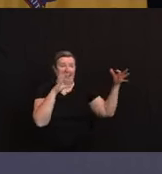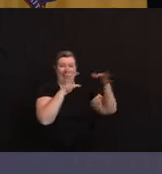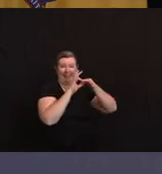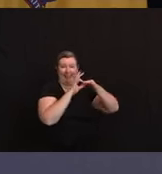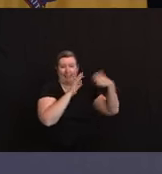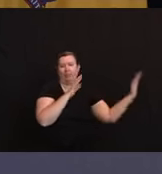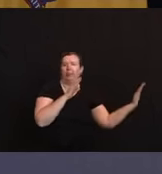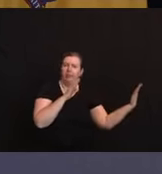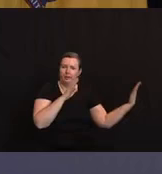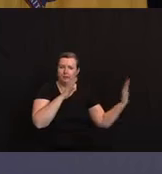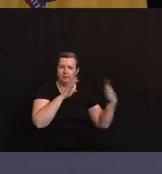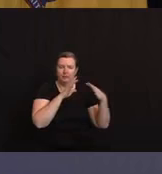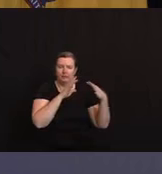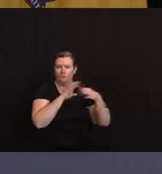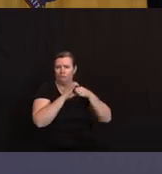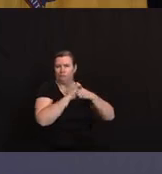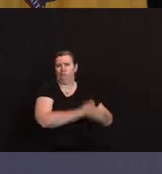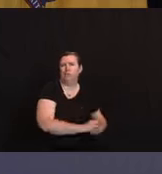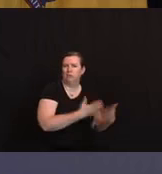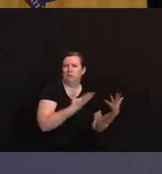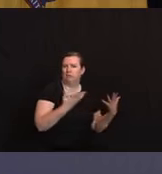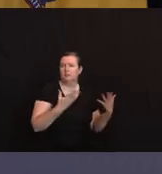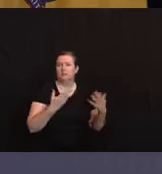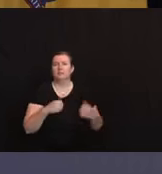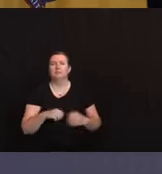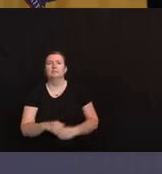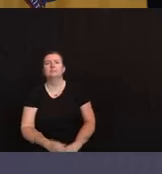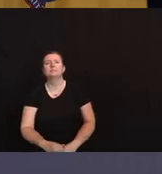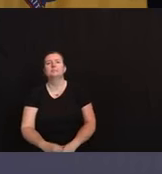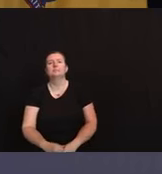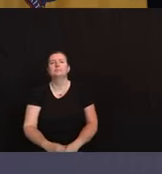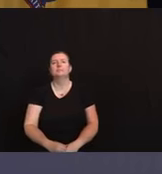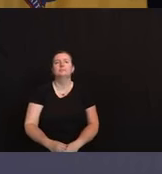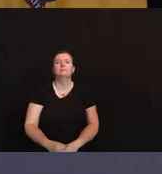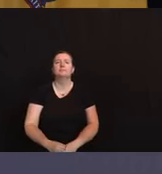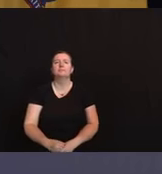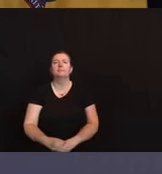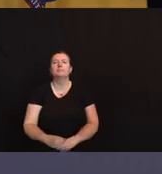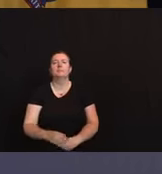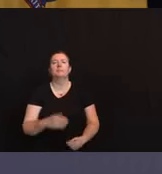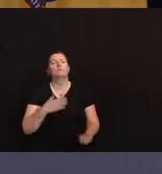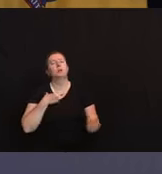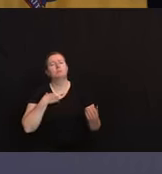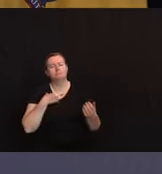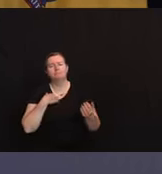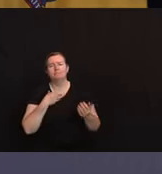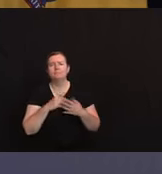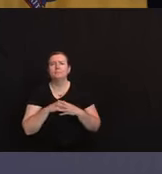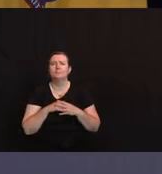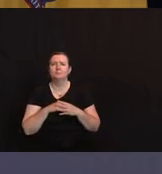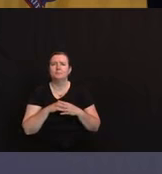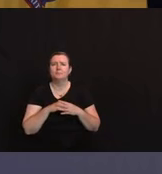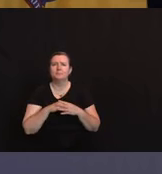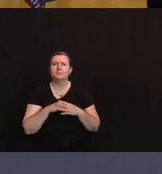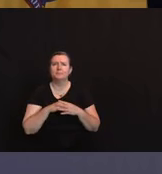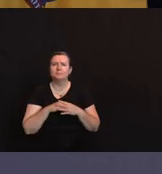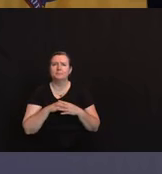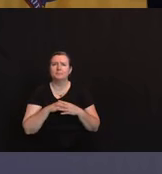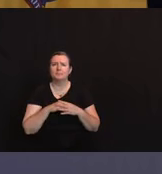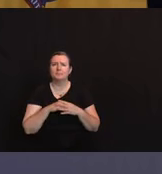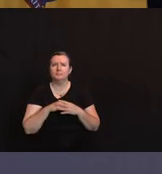couple of things. Number one, I applaud the effort that he and Mary Pat are making toward small businesses.